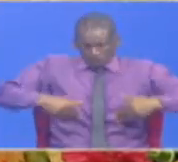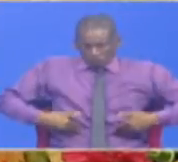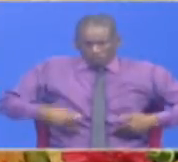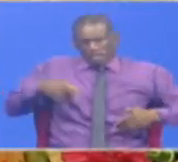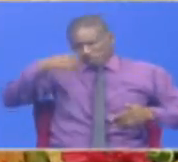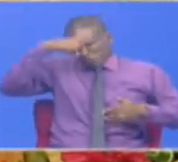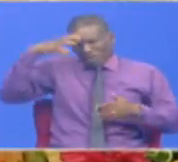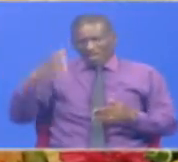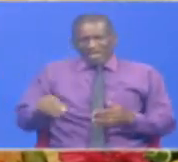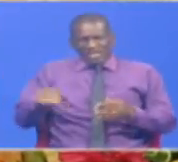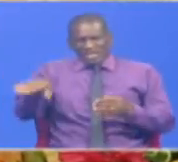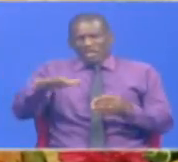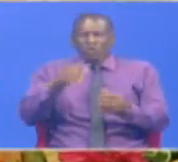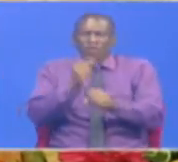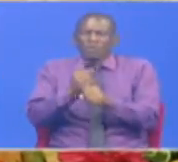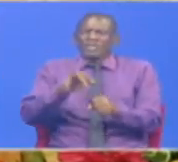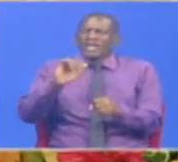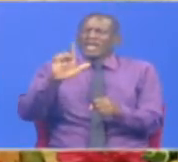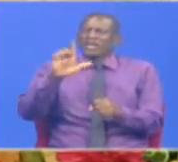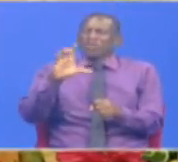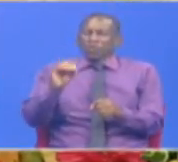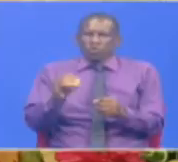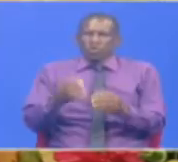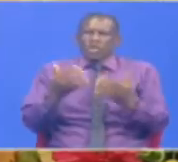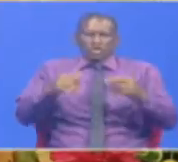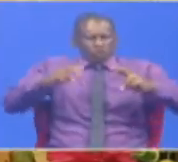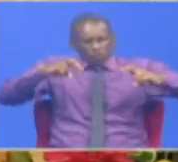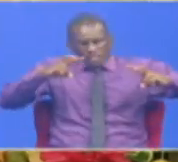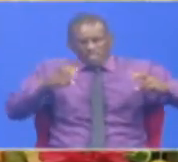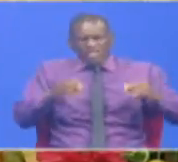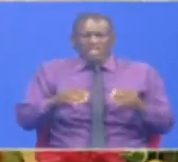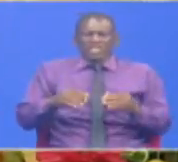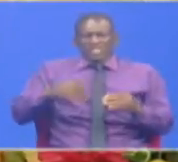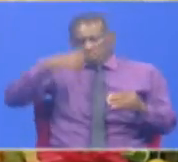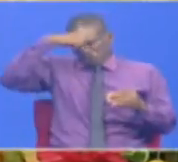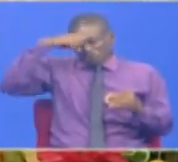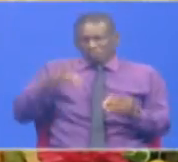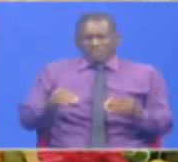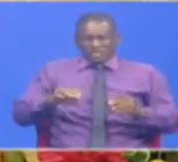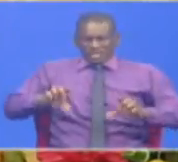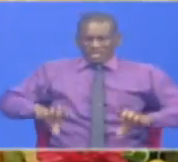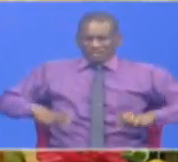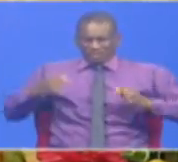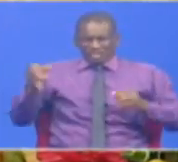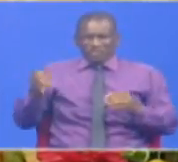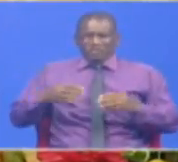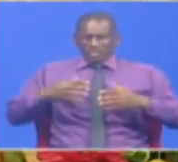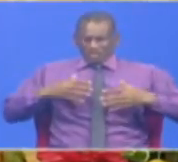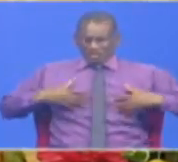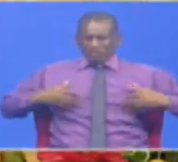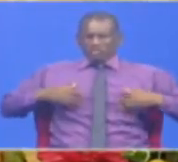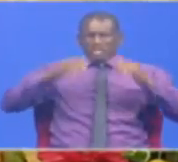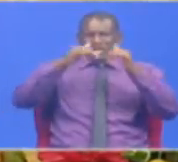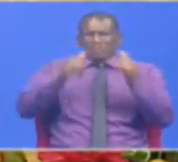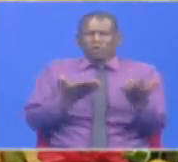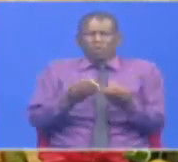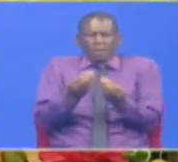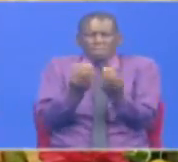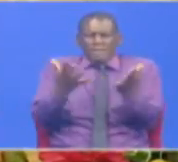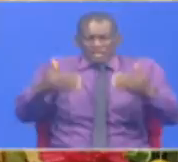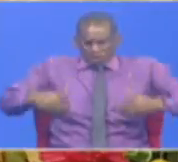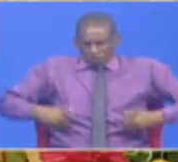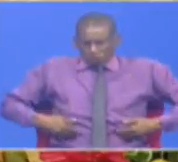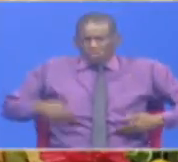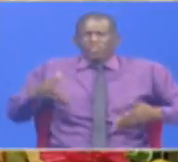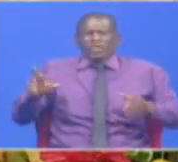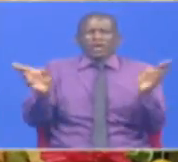working with the ILO in that area. We are looking at informal settlements in the refugee camps where there's a lot of youth already and